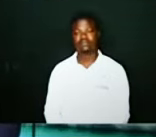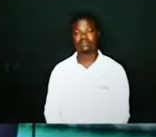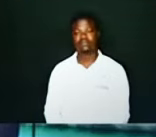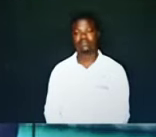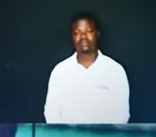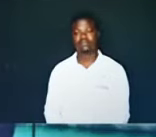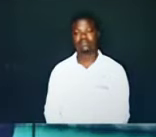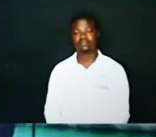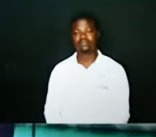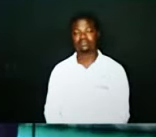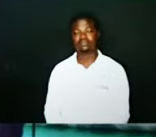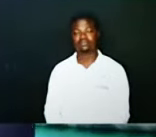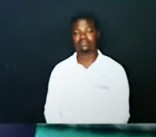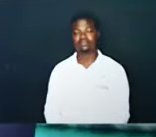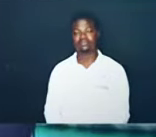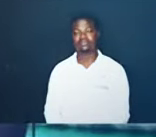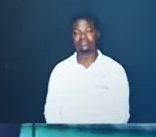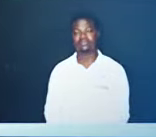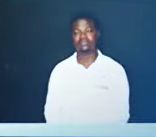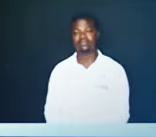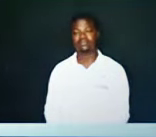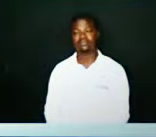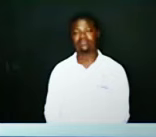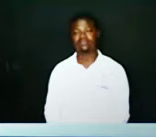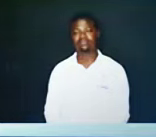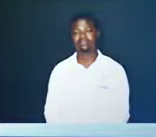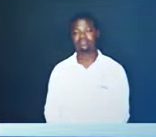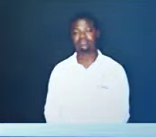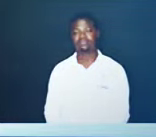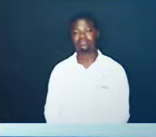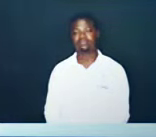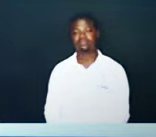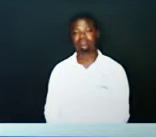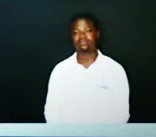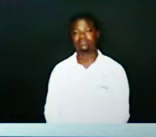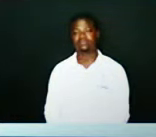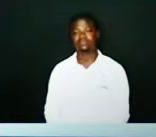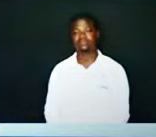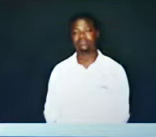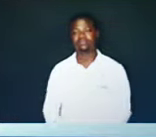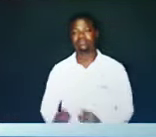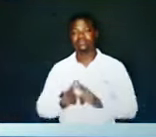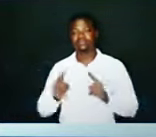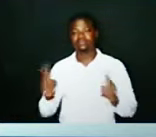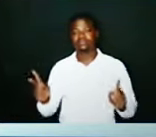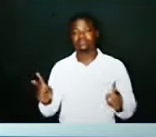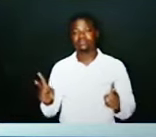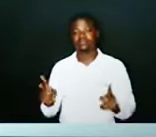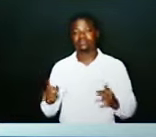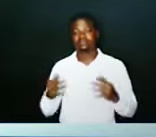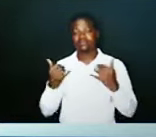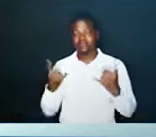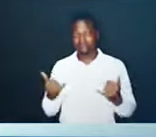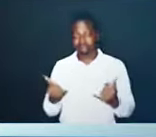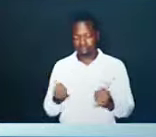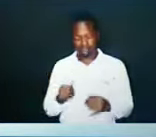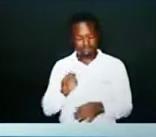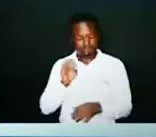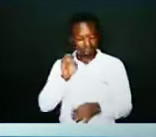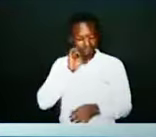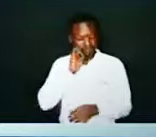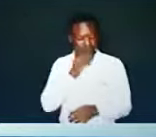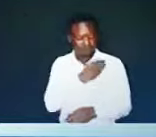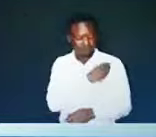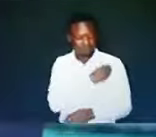na meira. Now. They decided to bring their God into the equation. Ah, hey, not just say